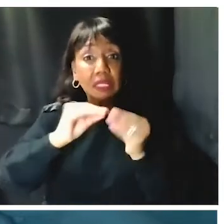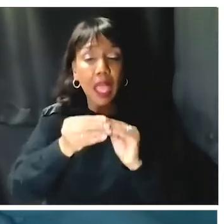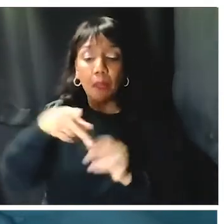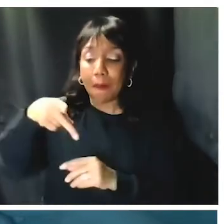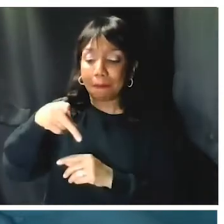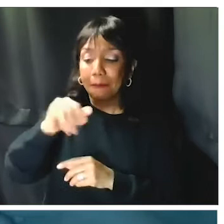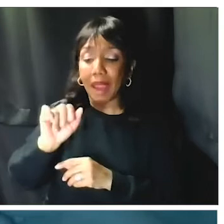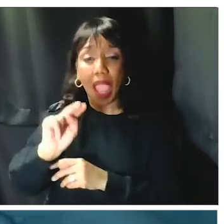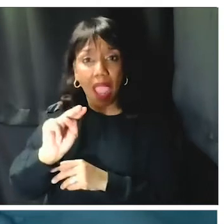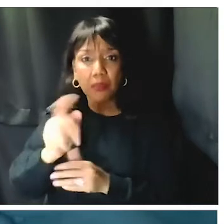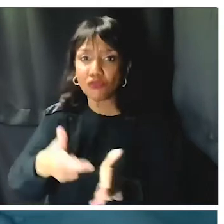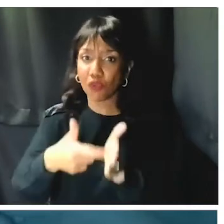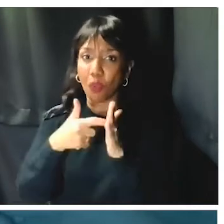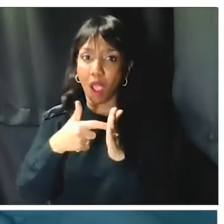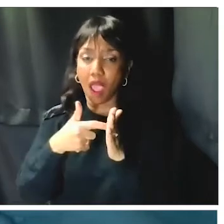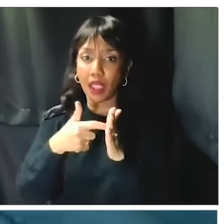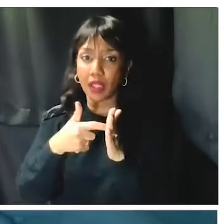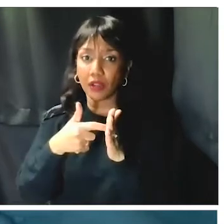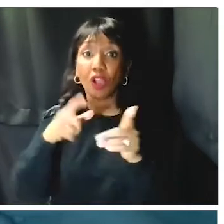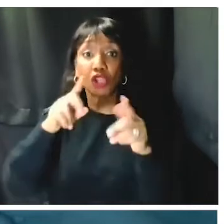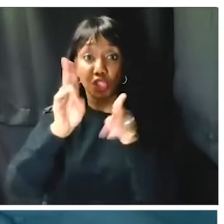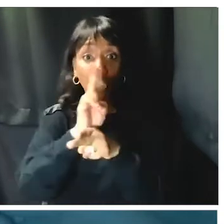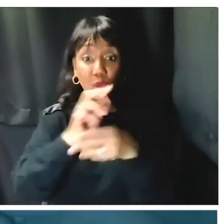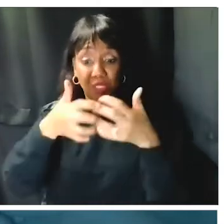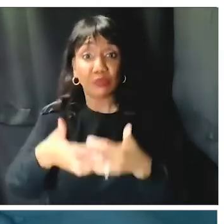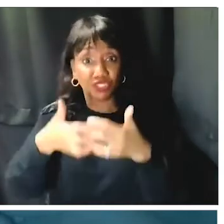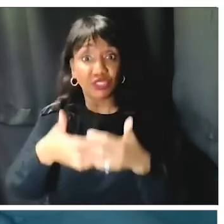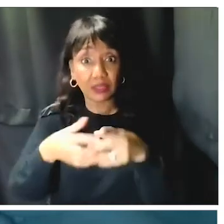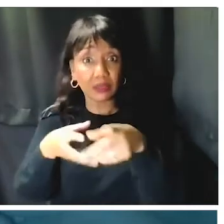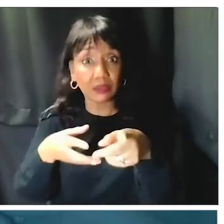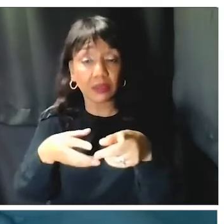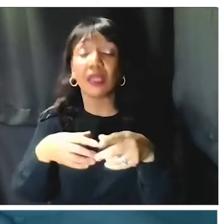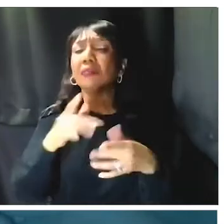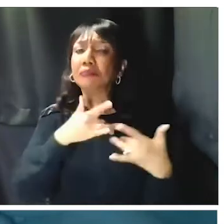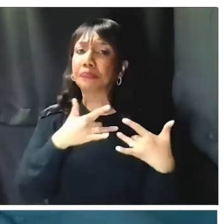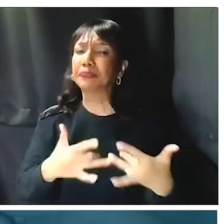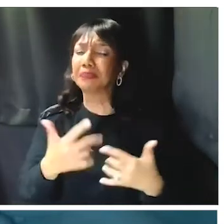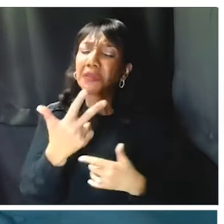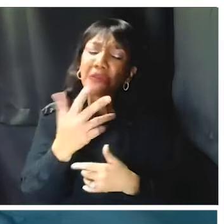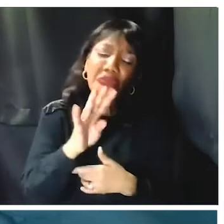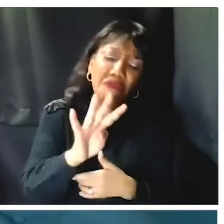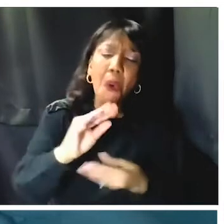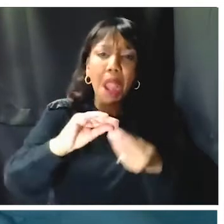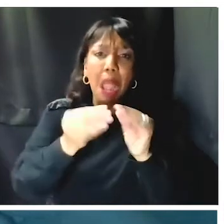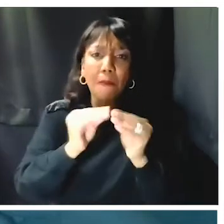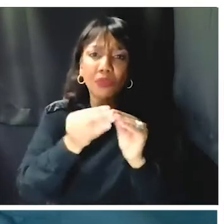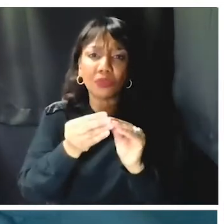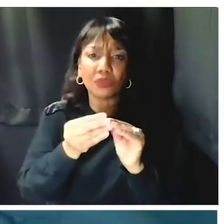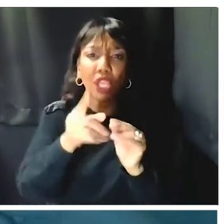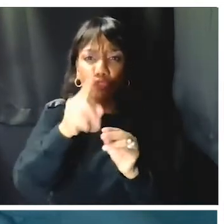PIN is required for you to access your money at an ATM. It is usually only 4 digits